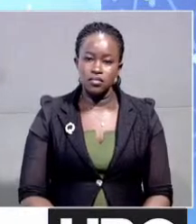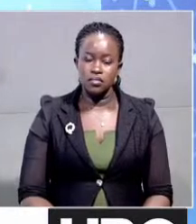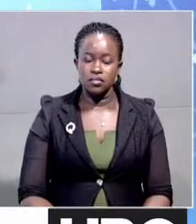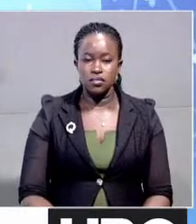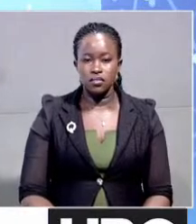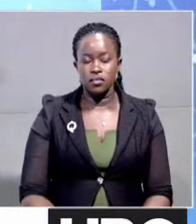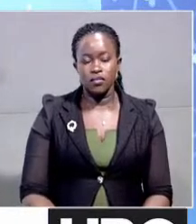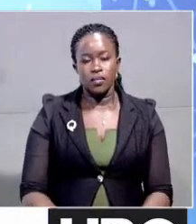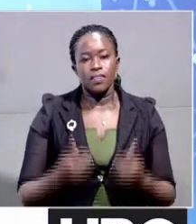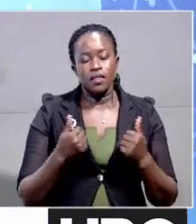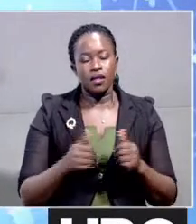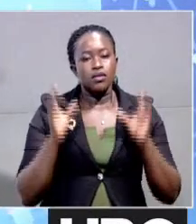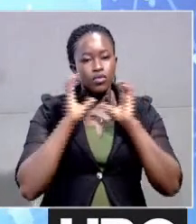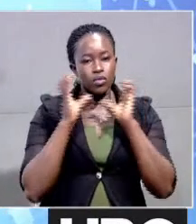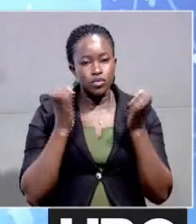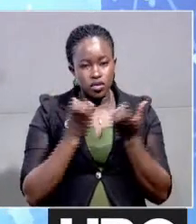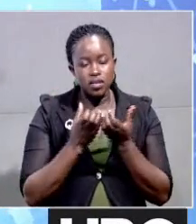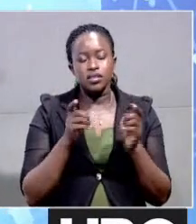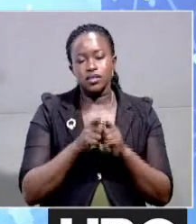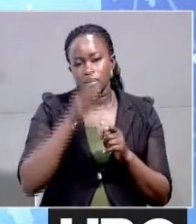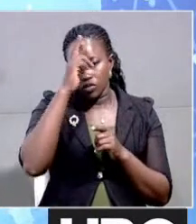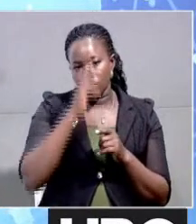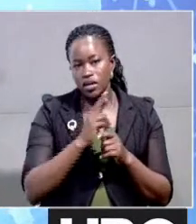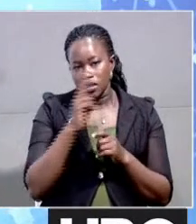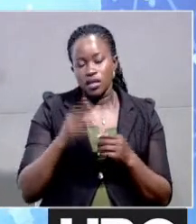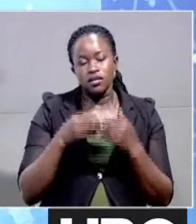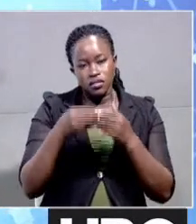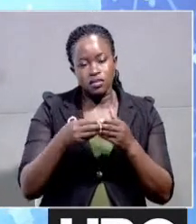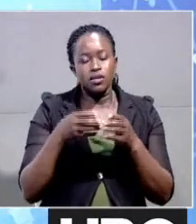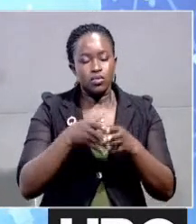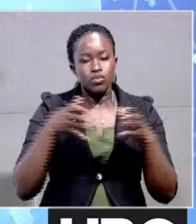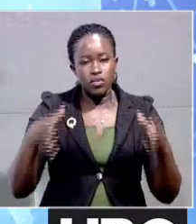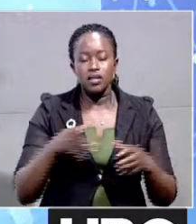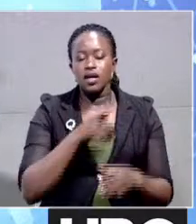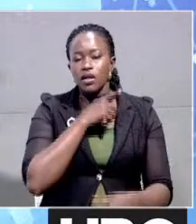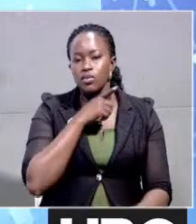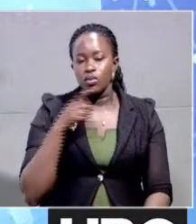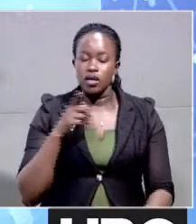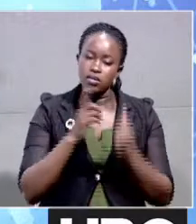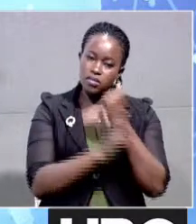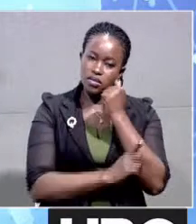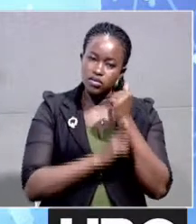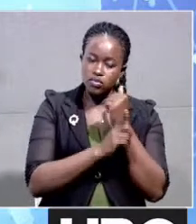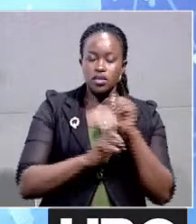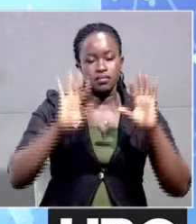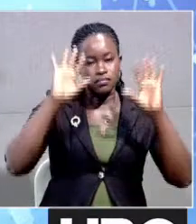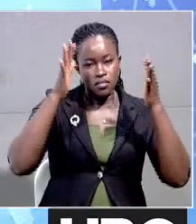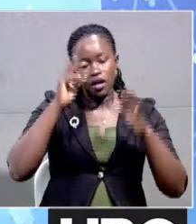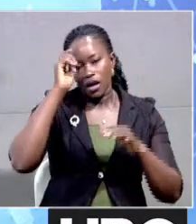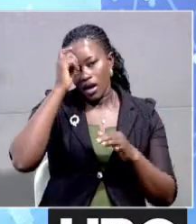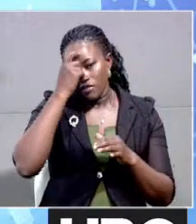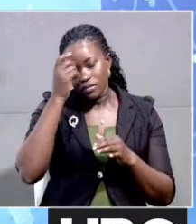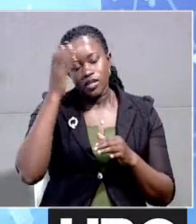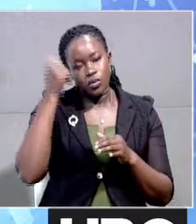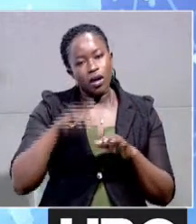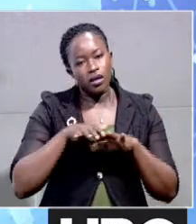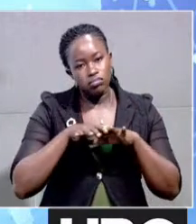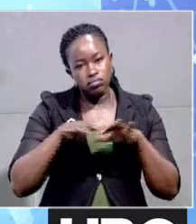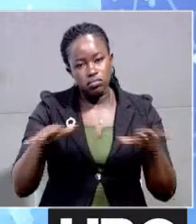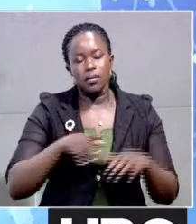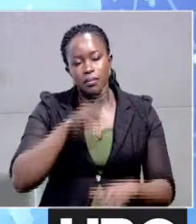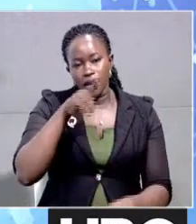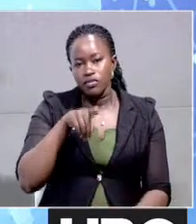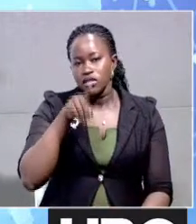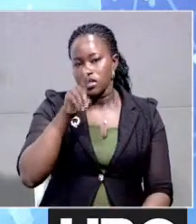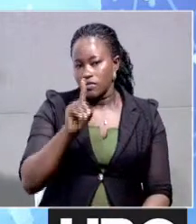Now, communities and religious leaders in Greater Luwero District have commended government for rolling out the parish